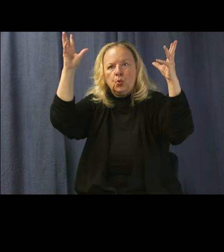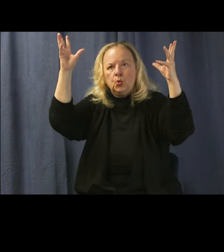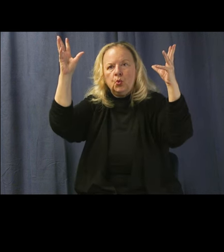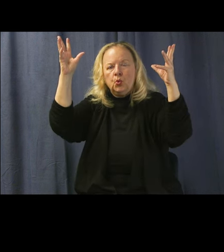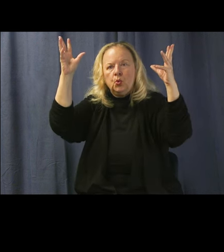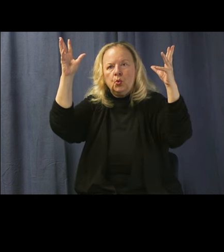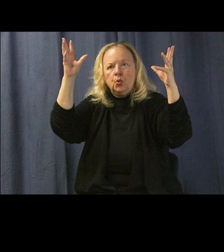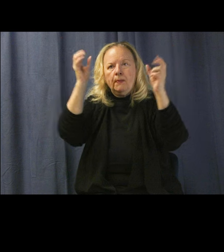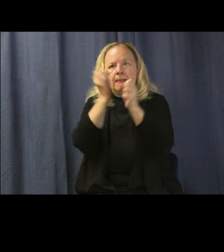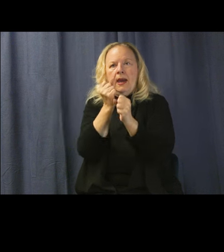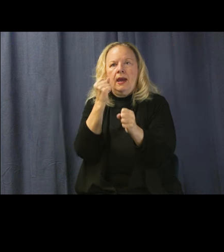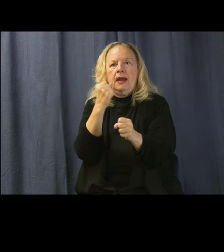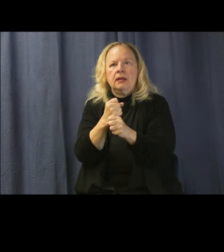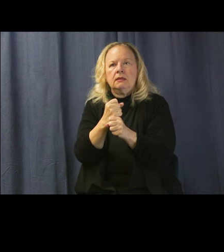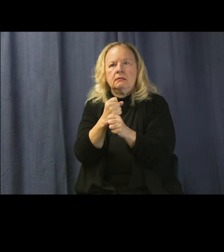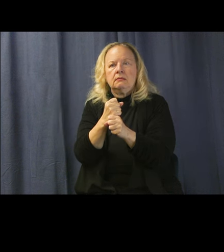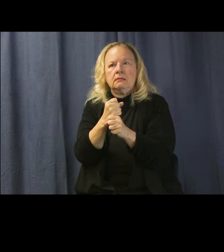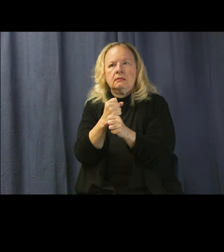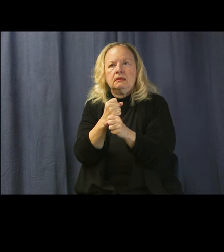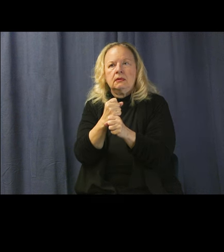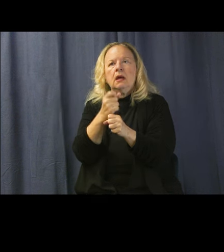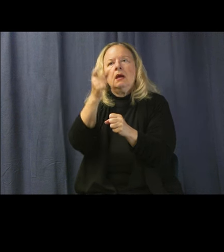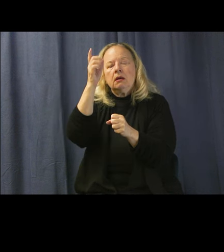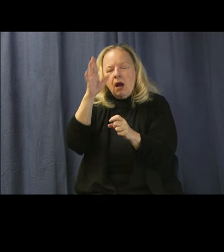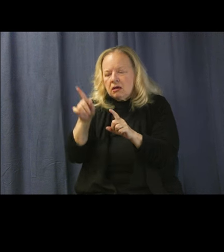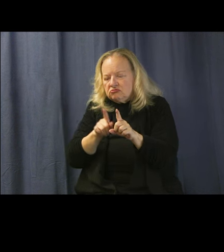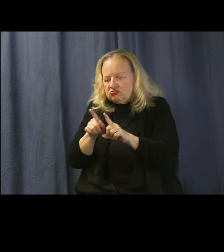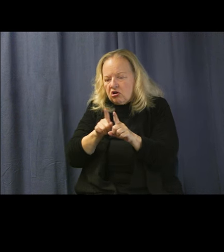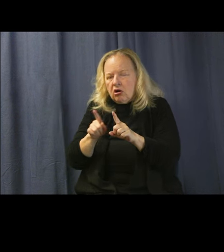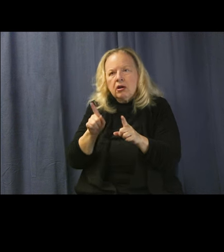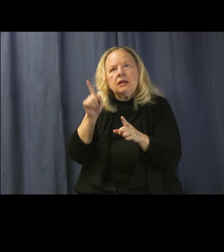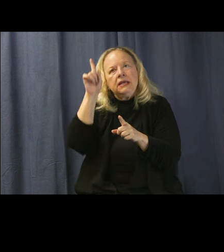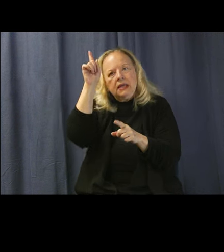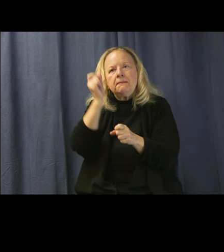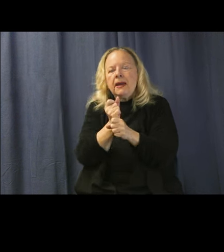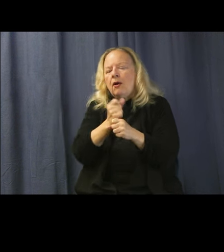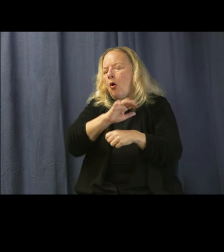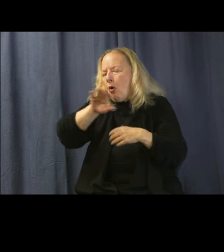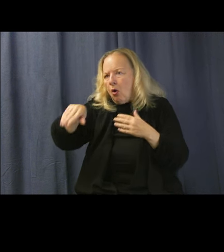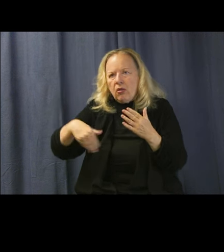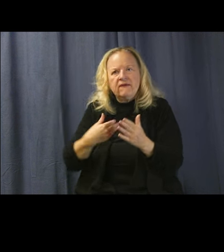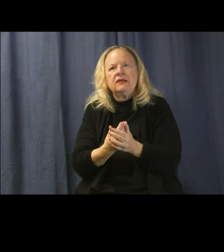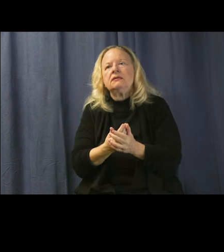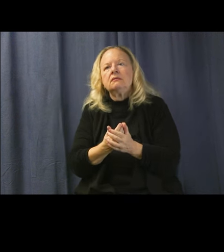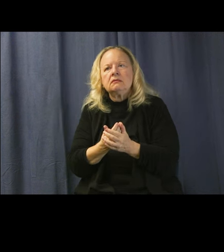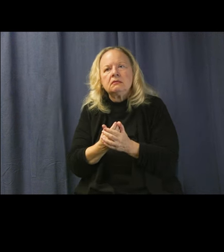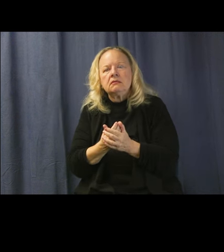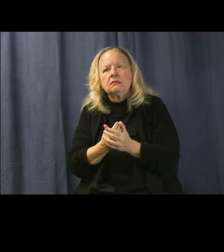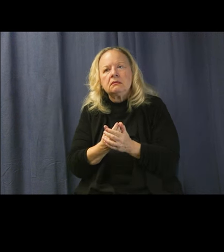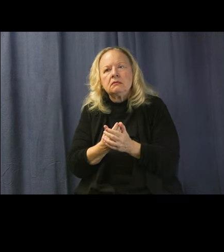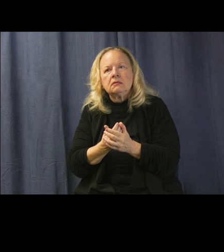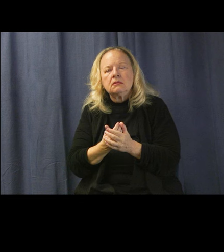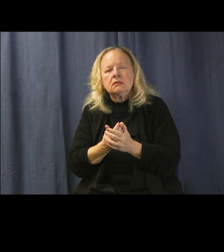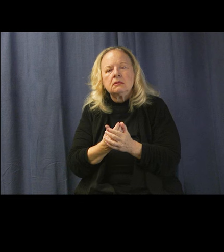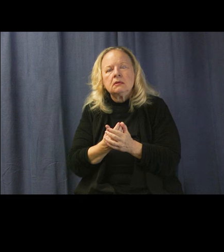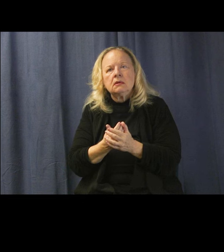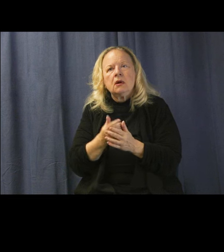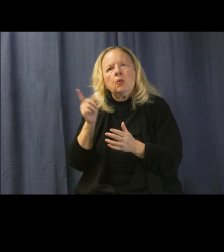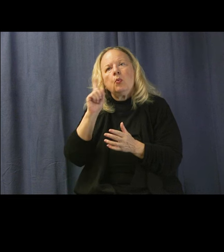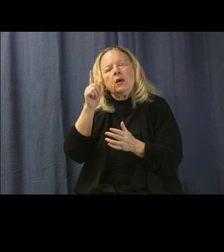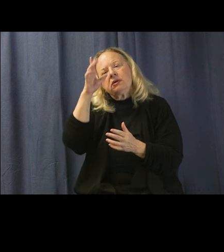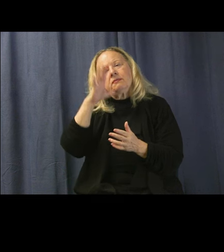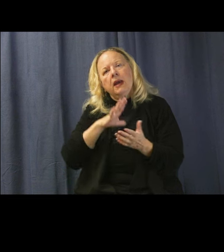All of what you see, God breathed. Let there be lights.